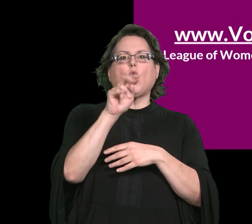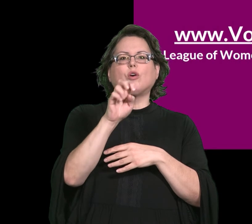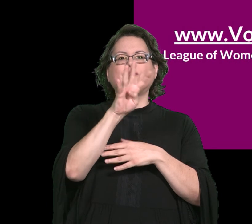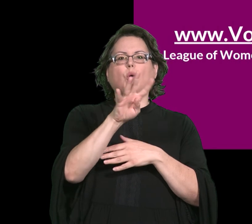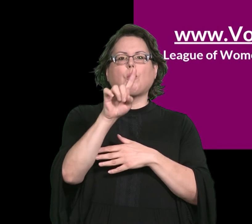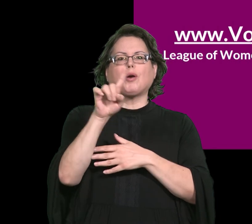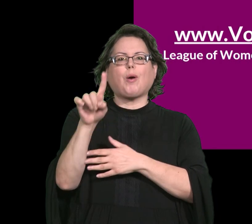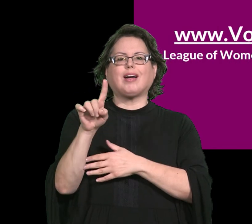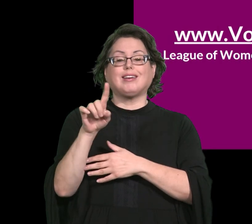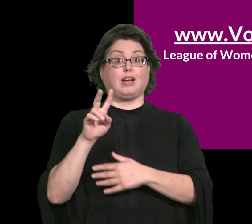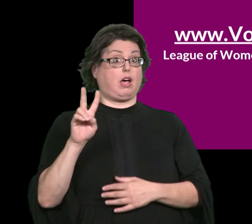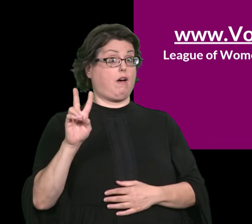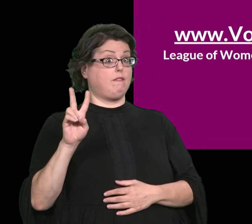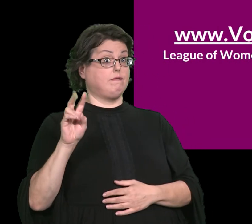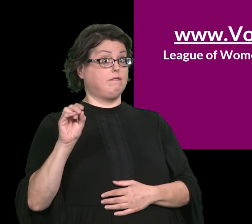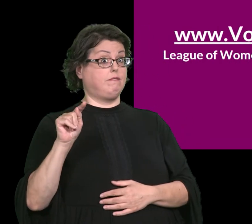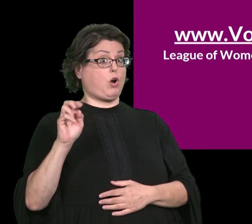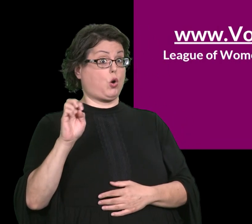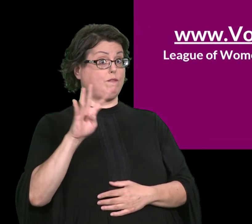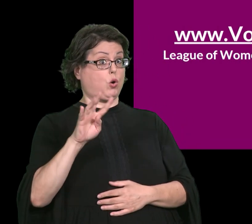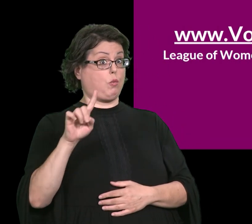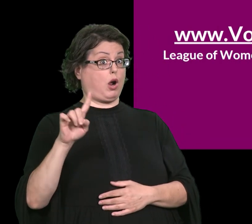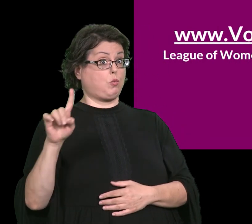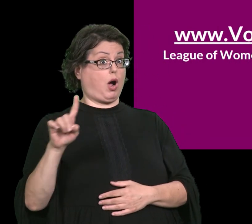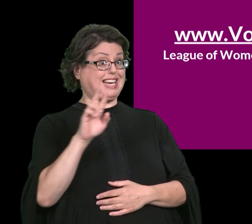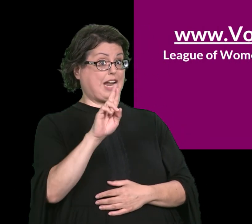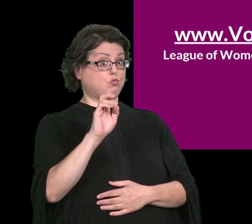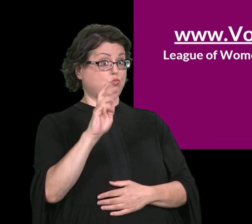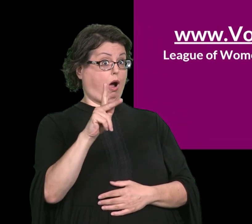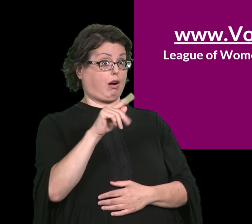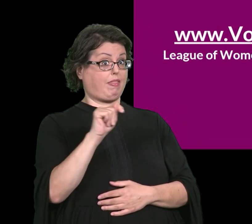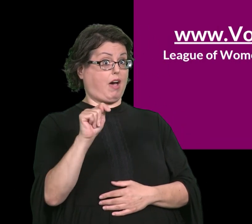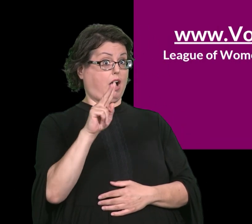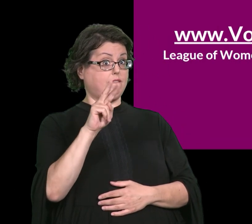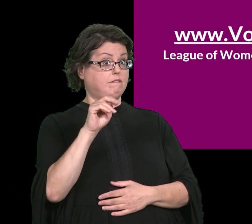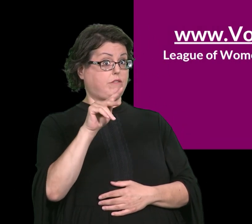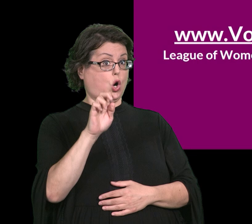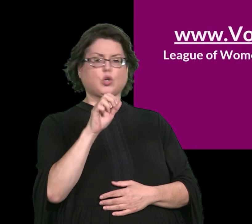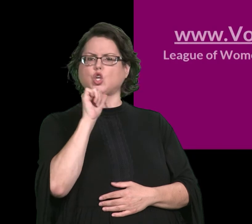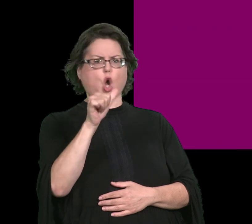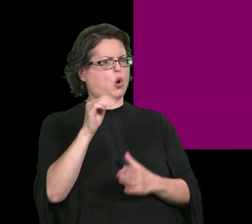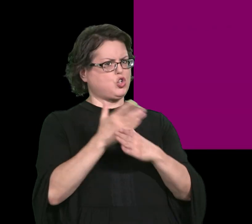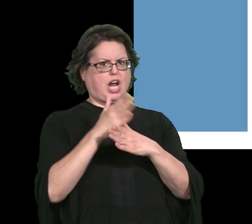411 and Rock the Vote will not share your private information.